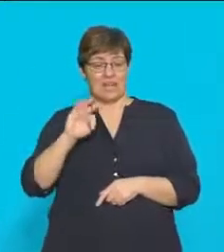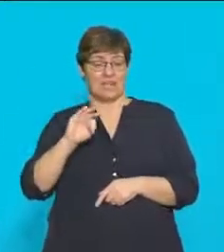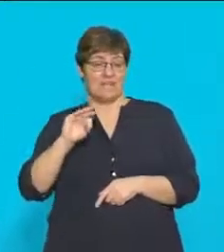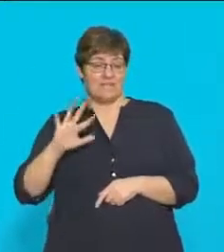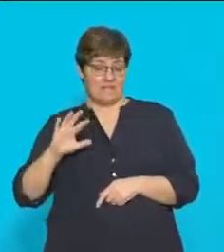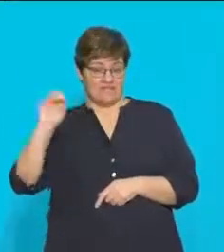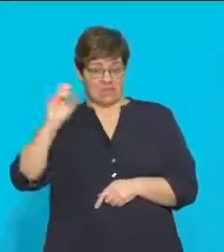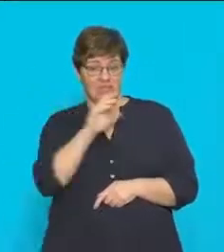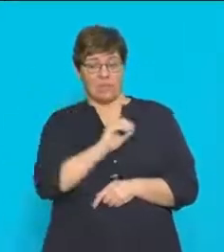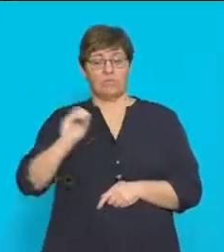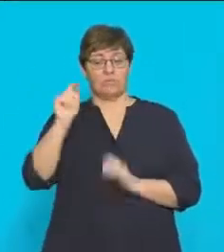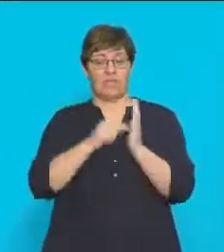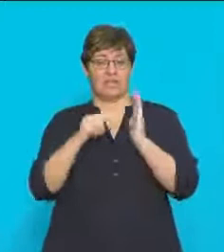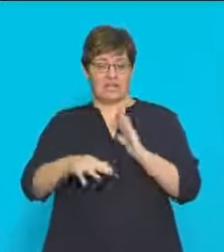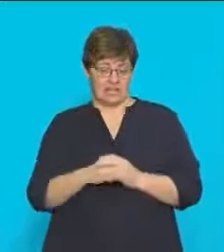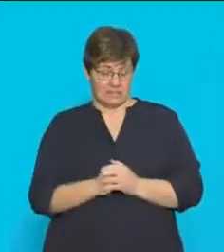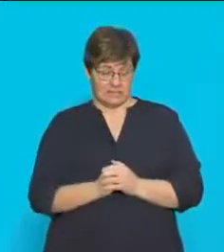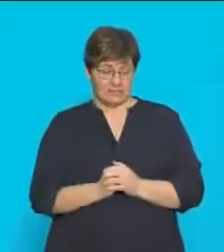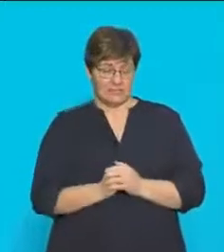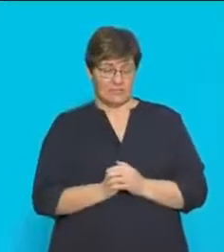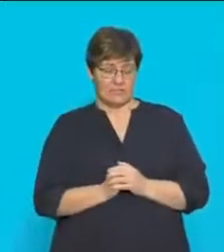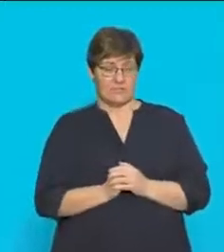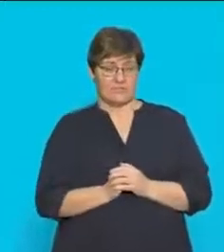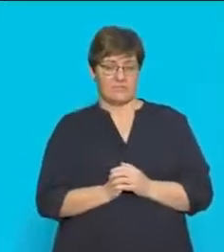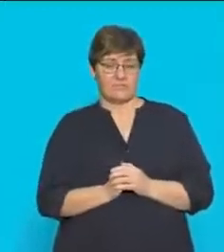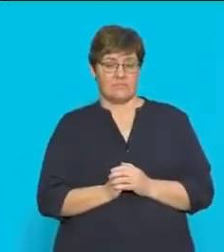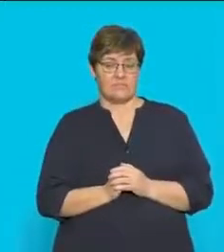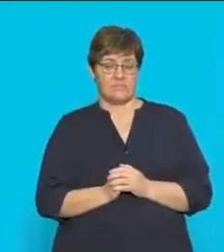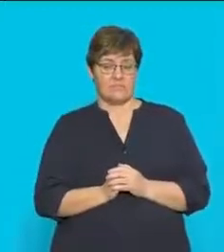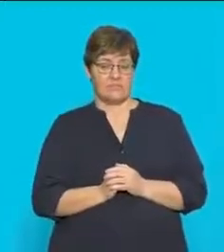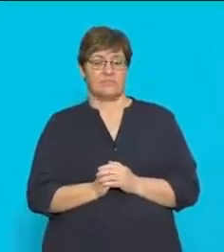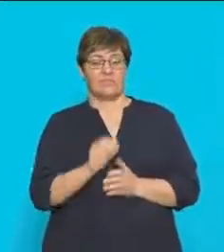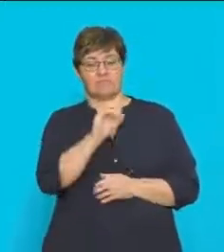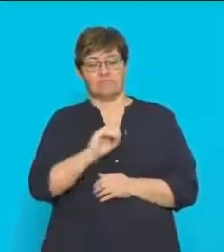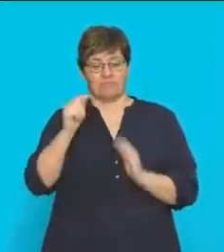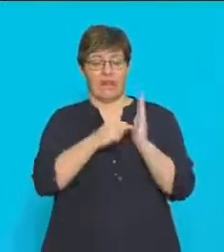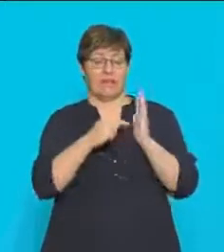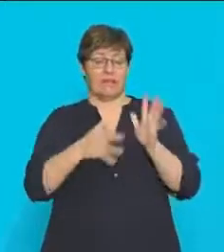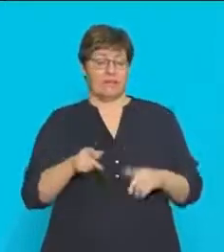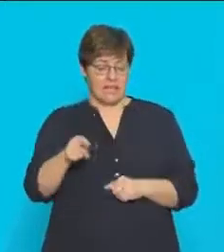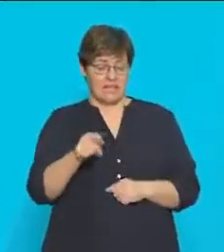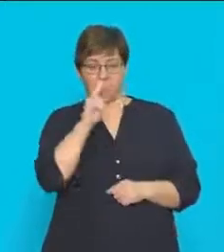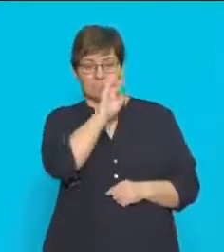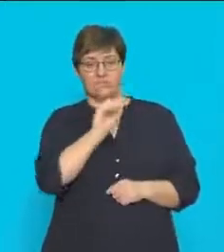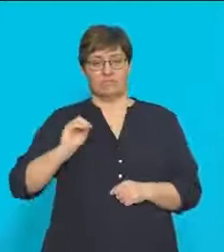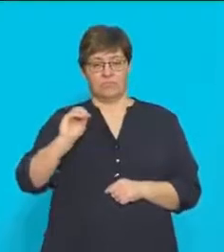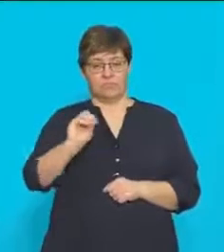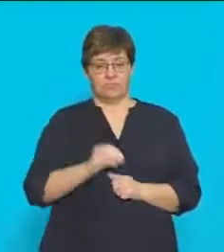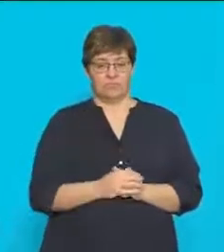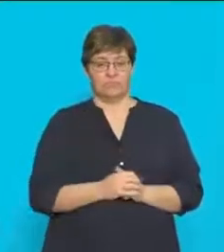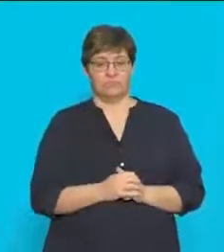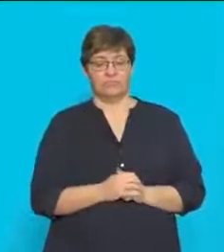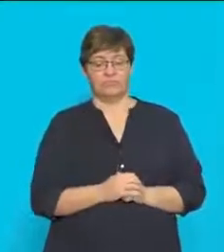times sine of 40 divided by sine of 35. Again, let's go to our calculator and put this in.